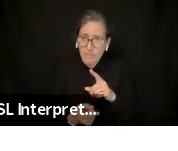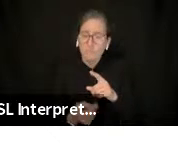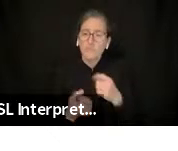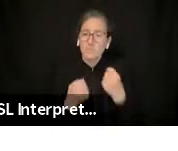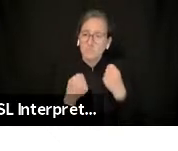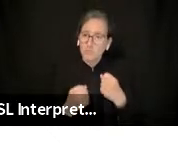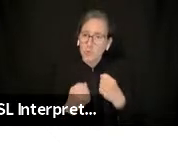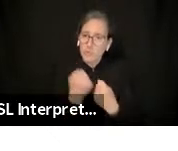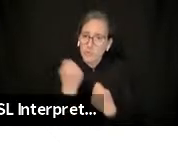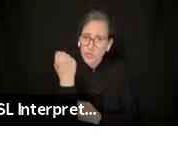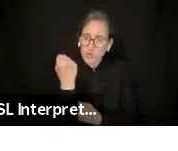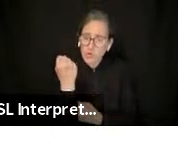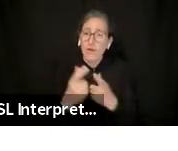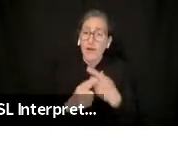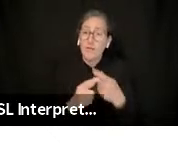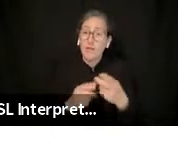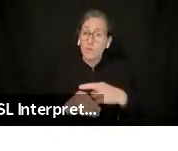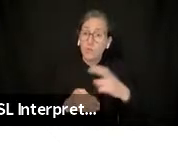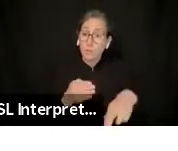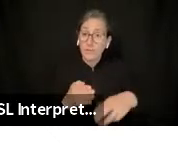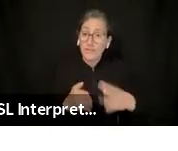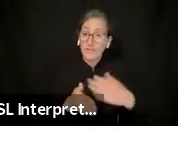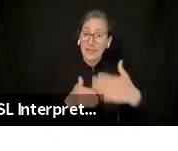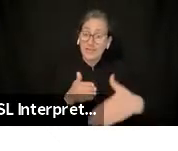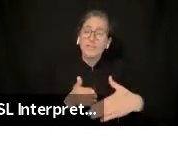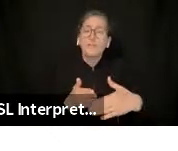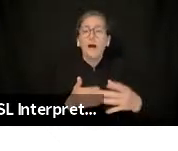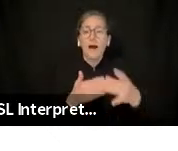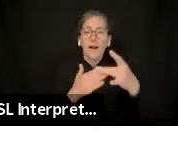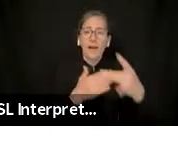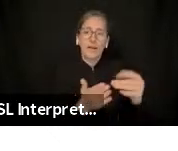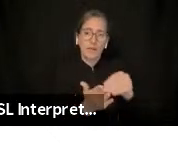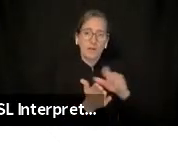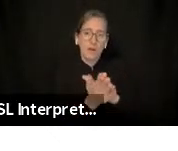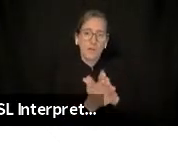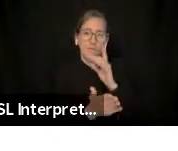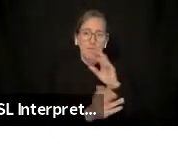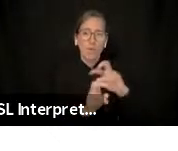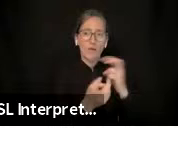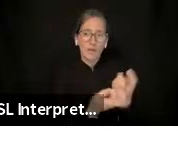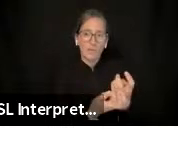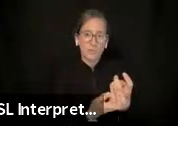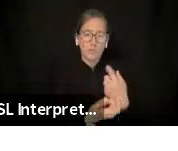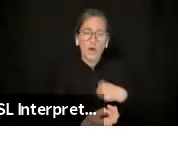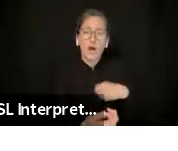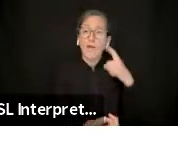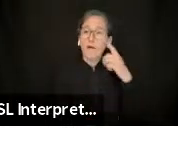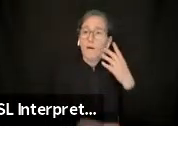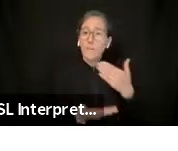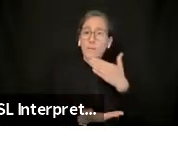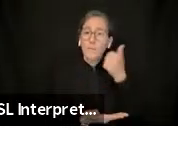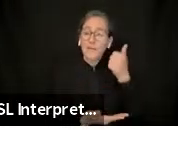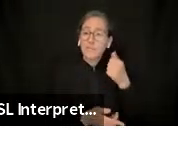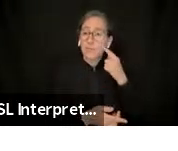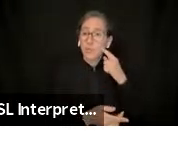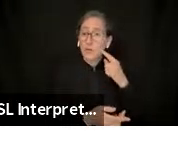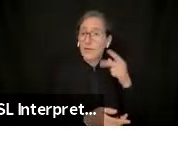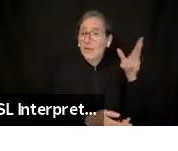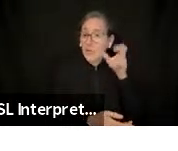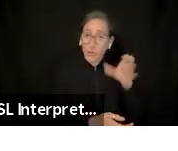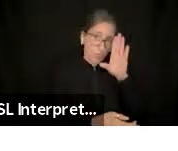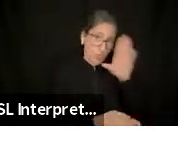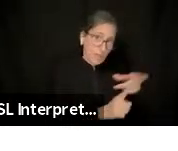council. I thought it would be best to hear from one of the task force members. So